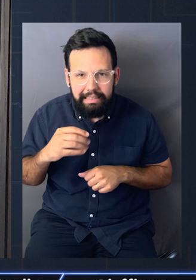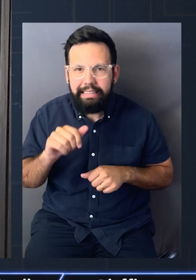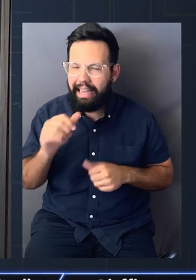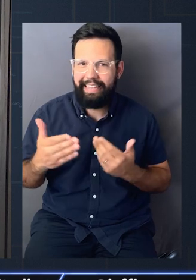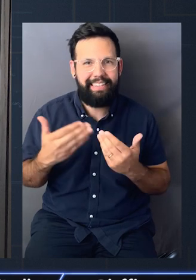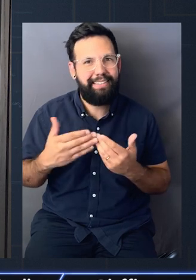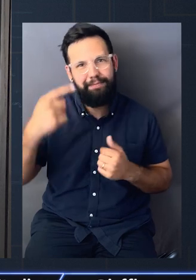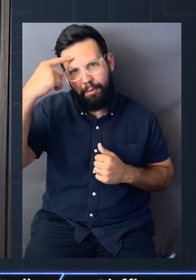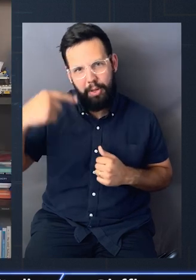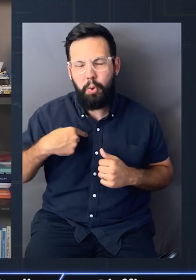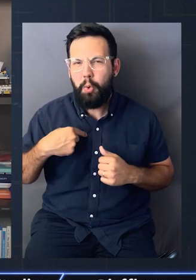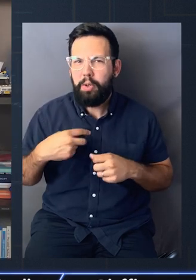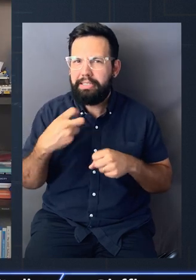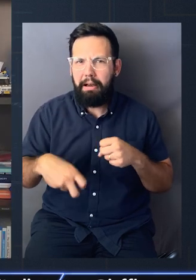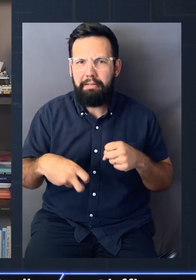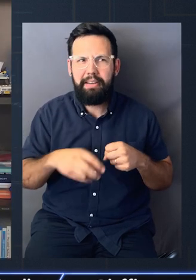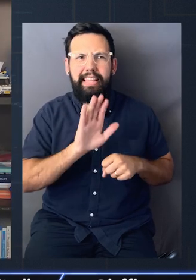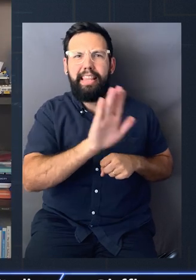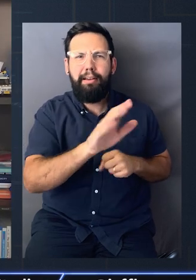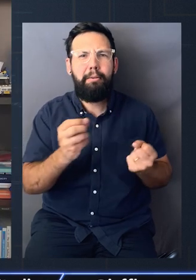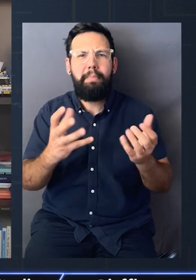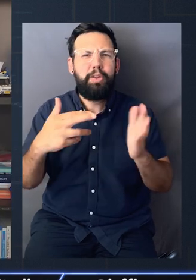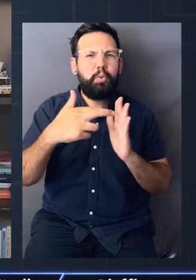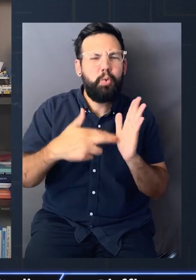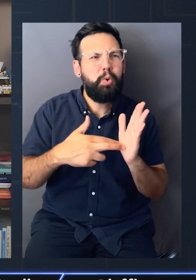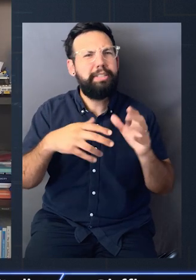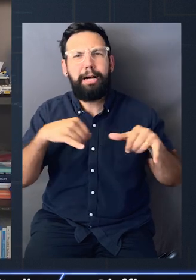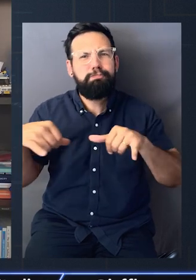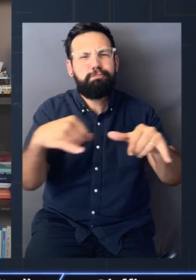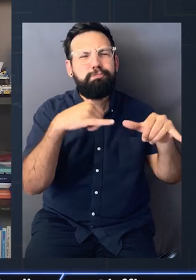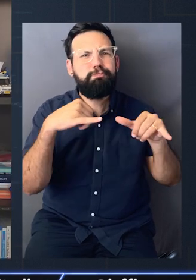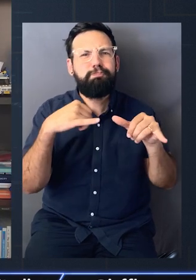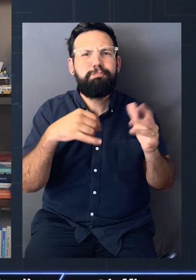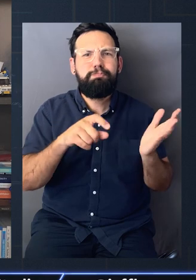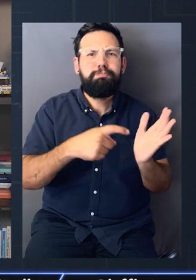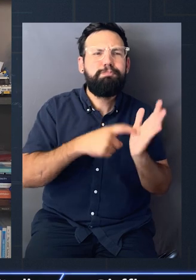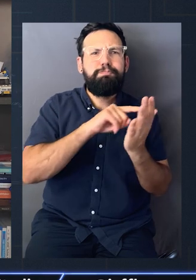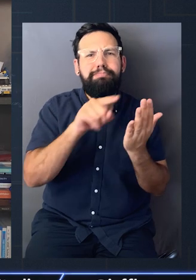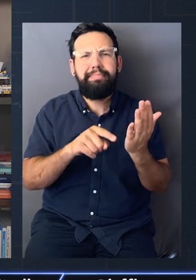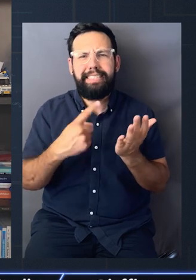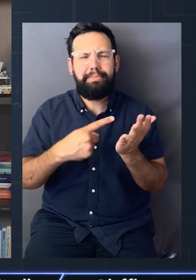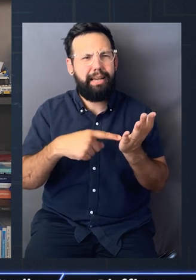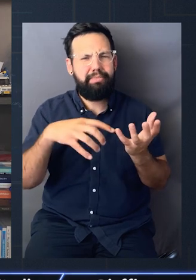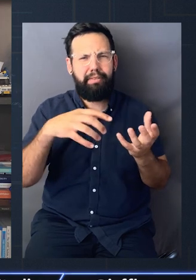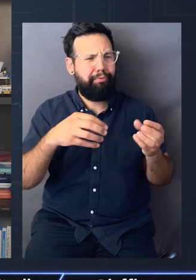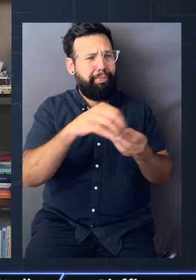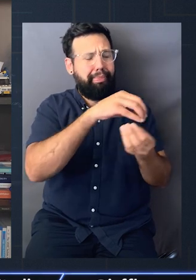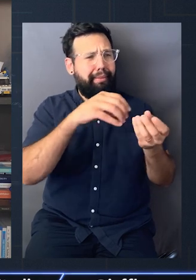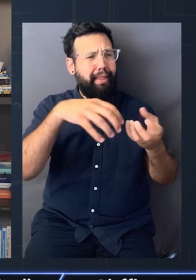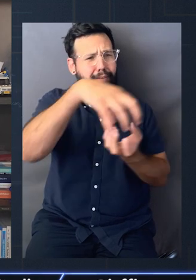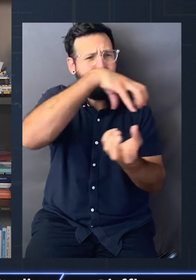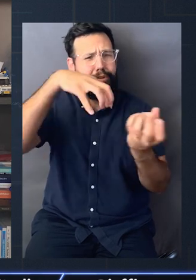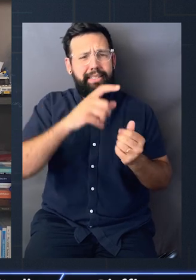wasn't very easy for me. There was a lot of protocol I didn't understand. It was sometimes confusing what was really going on, and when people